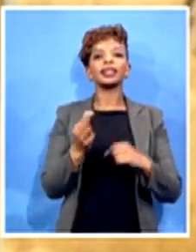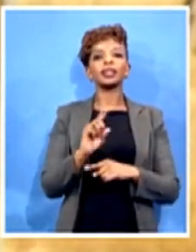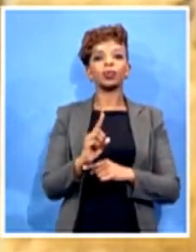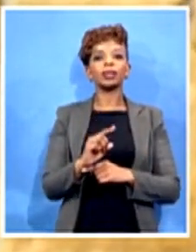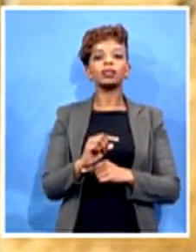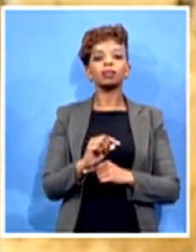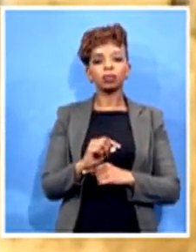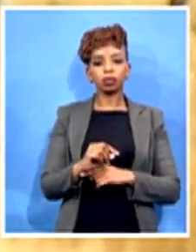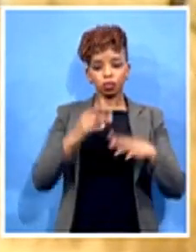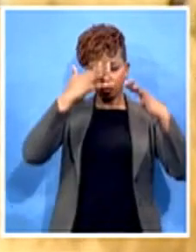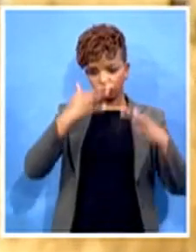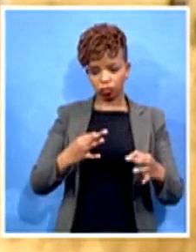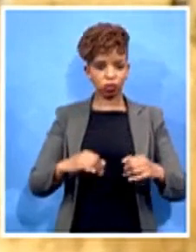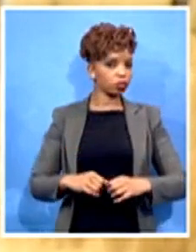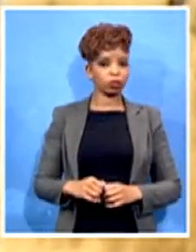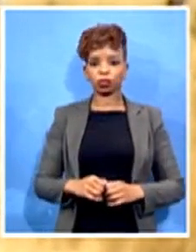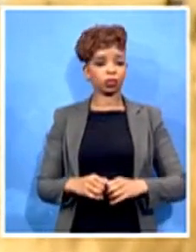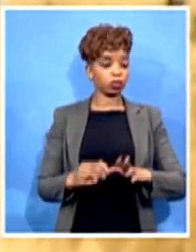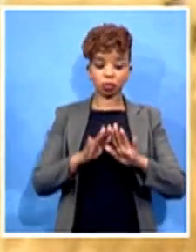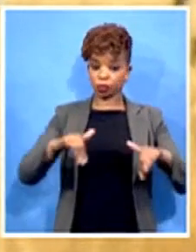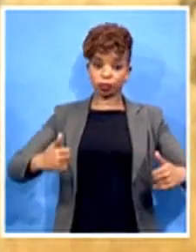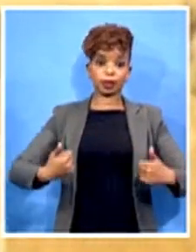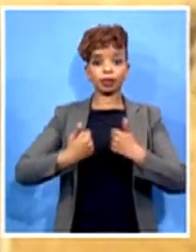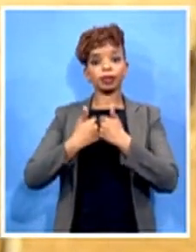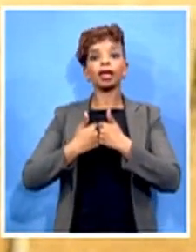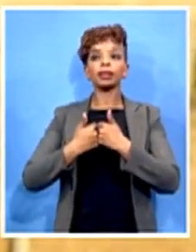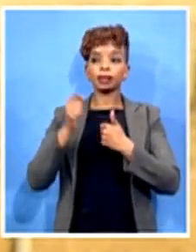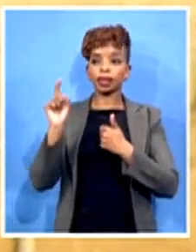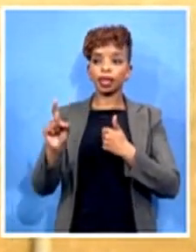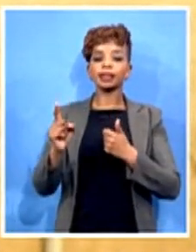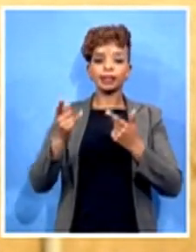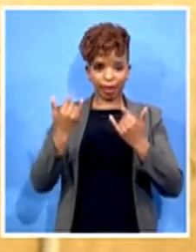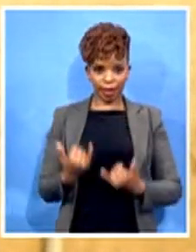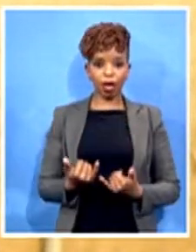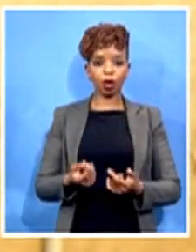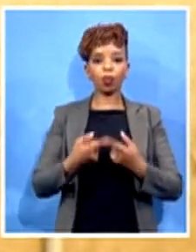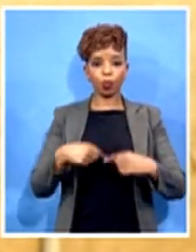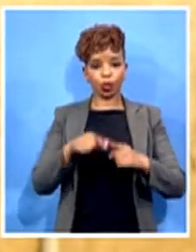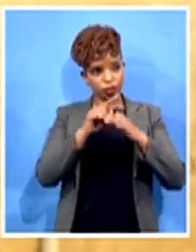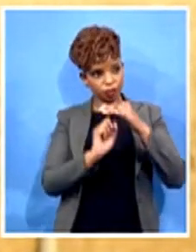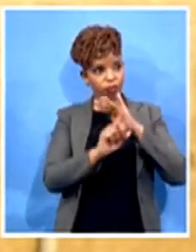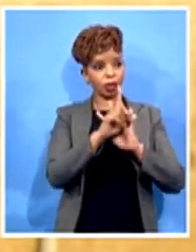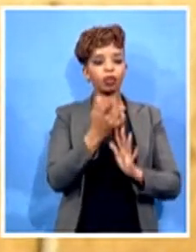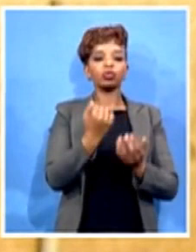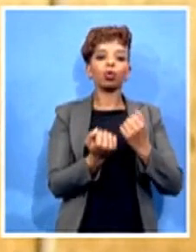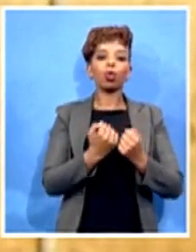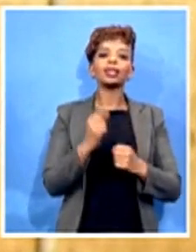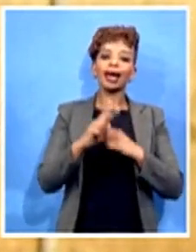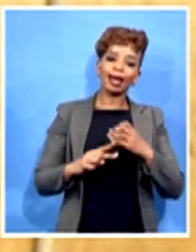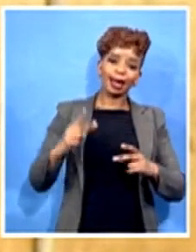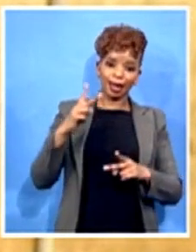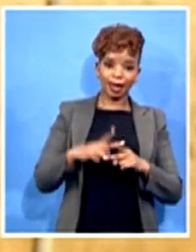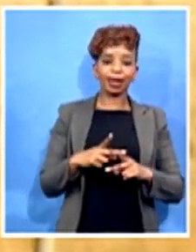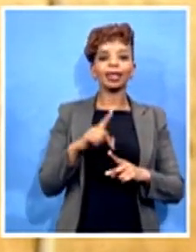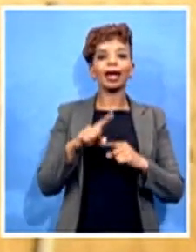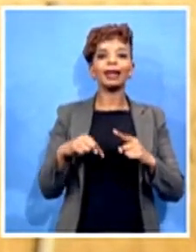now to us going to court again up until Judge Brooks gave